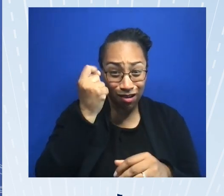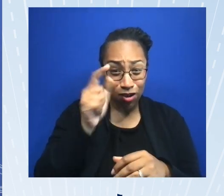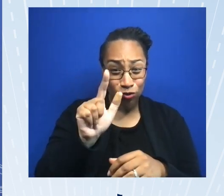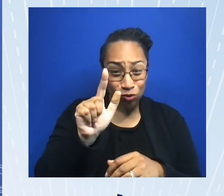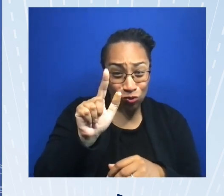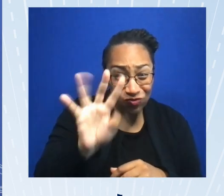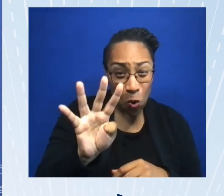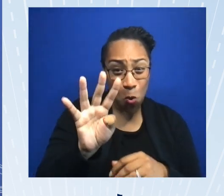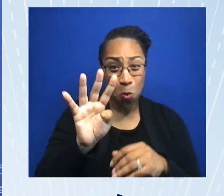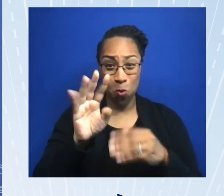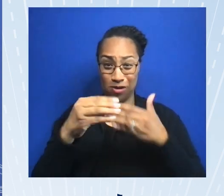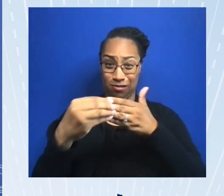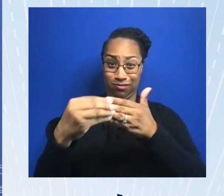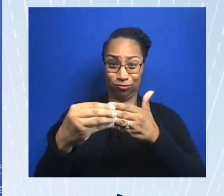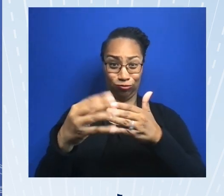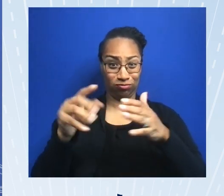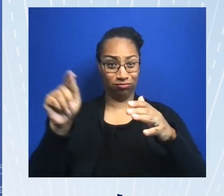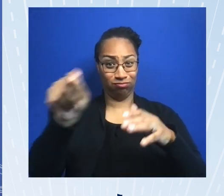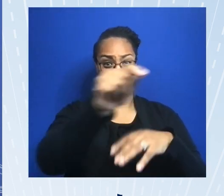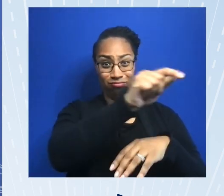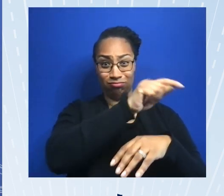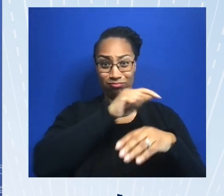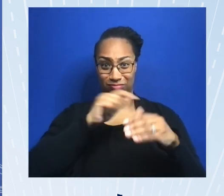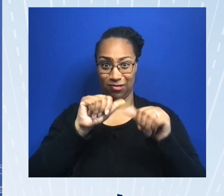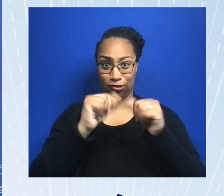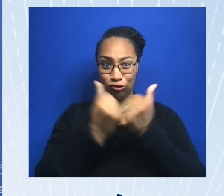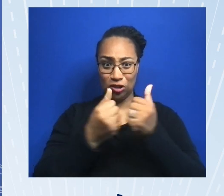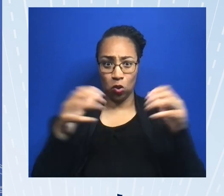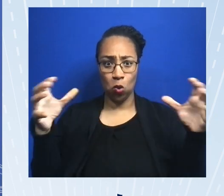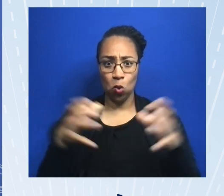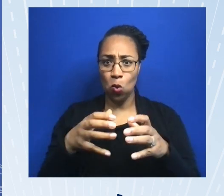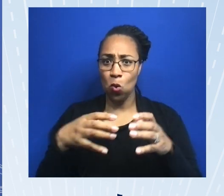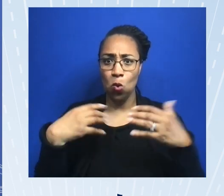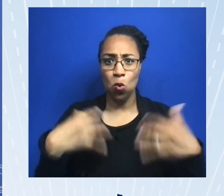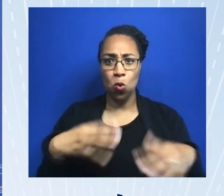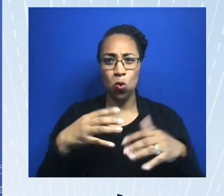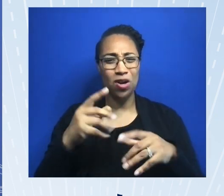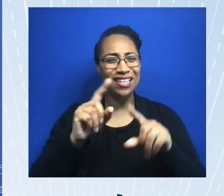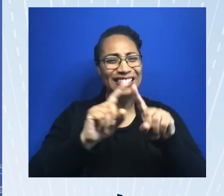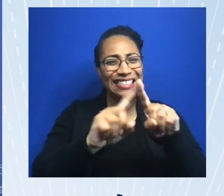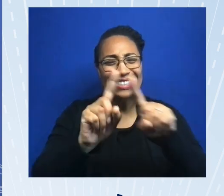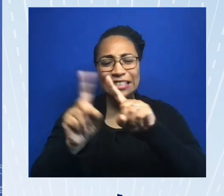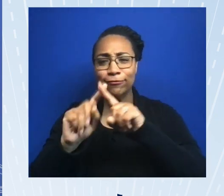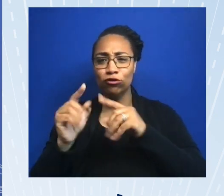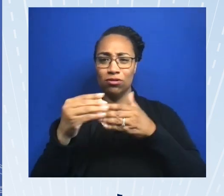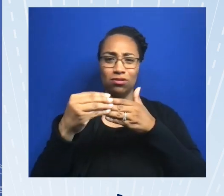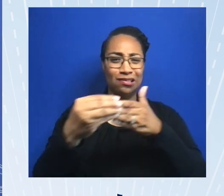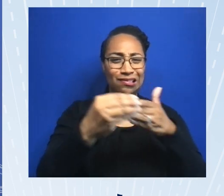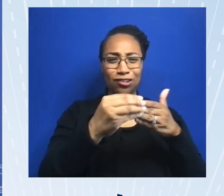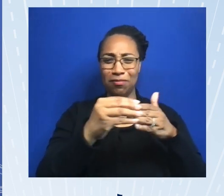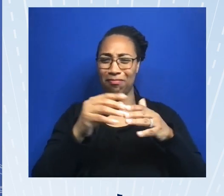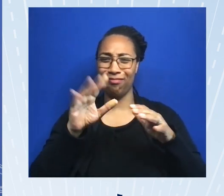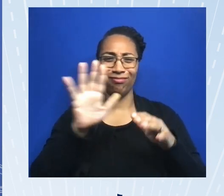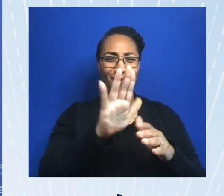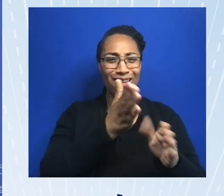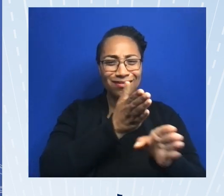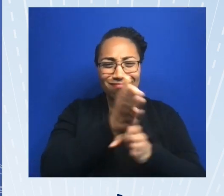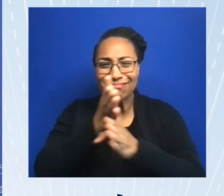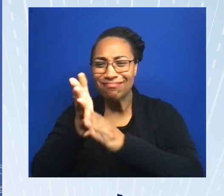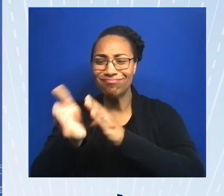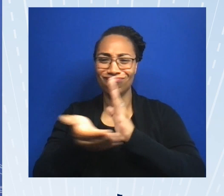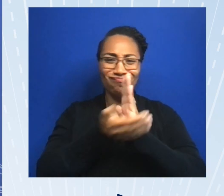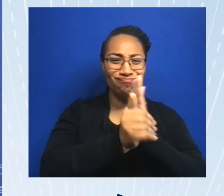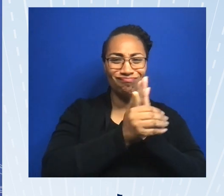rights leaders. Through a whole-of-society approach, we will build coalitions and work with key